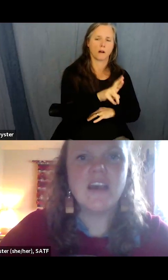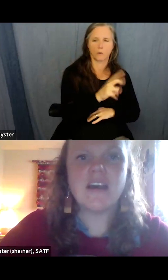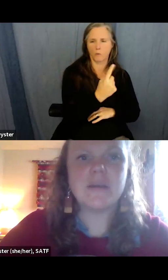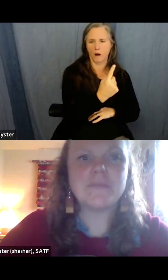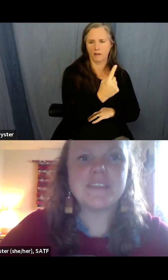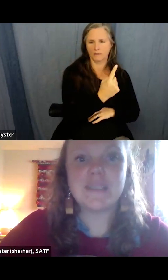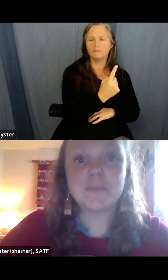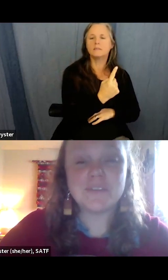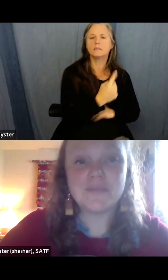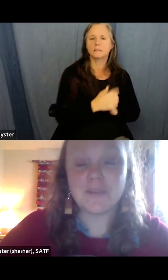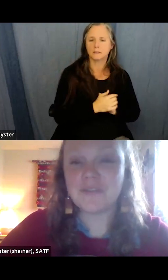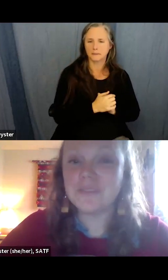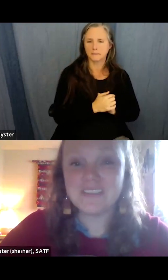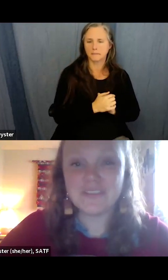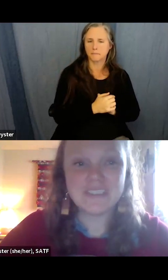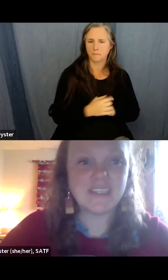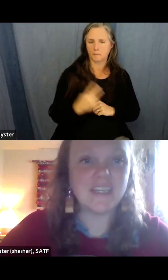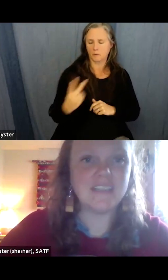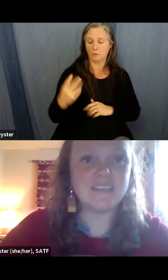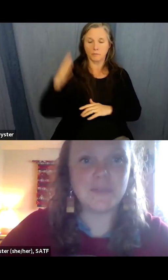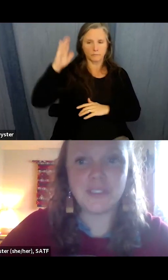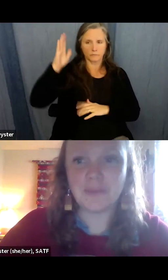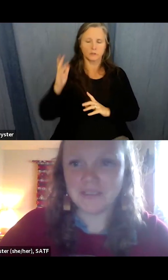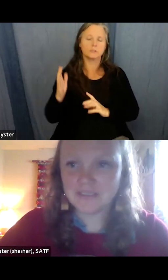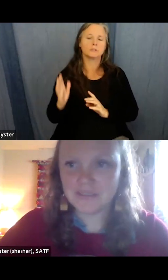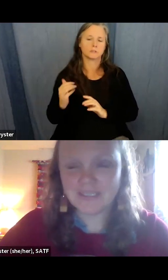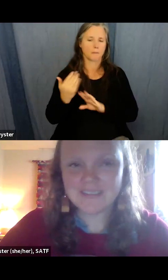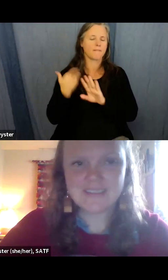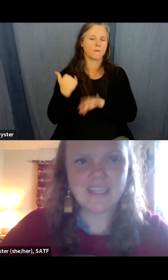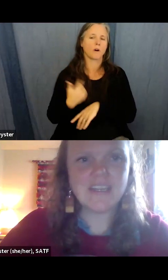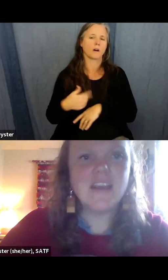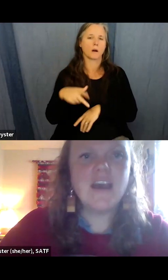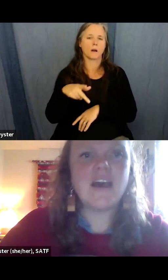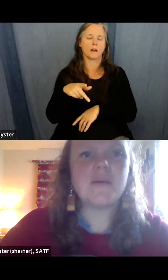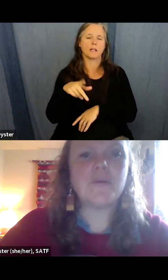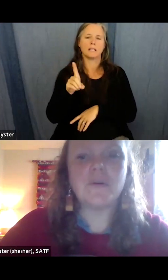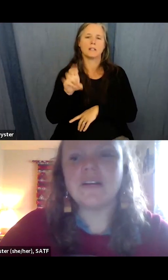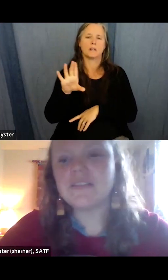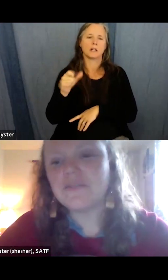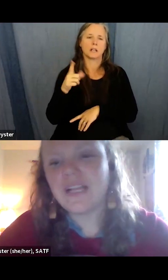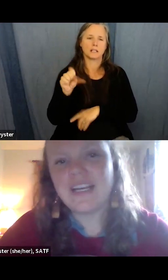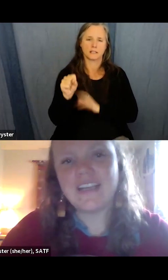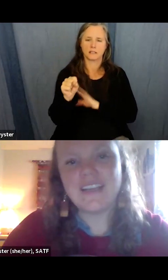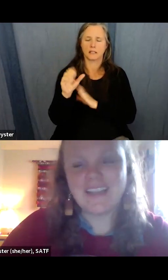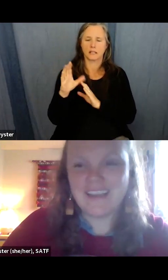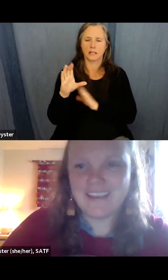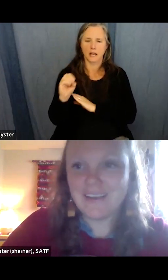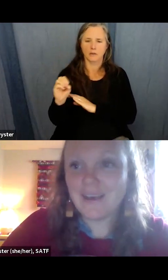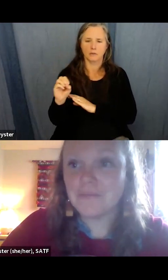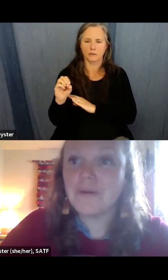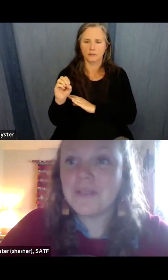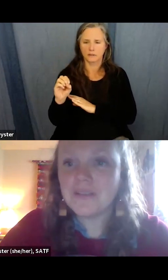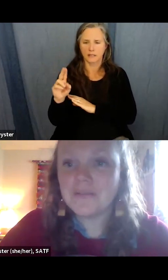there's samples from school districts and community partners across the state. We'll also flag,